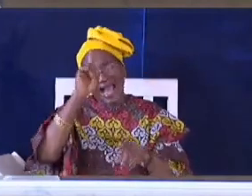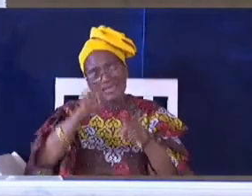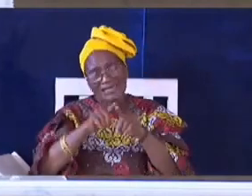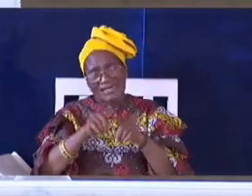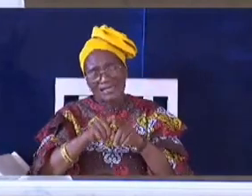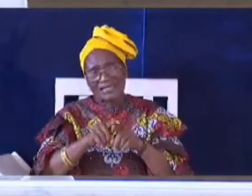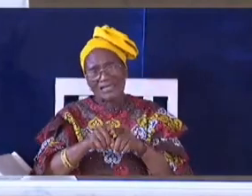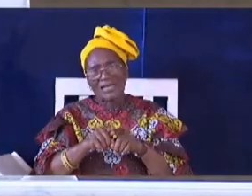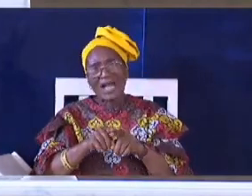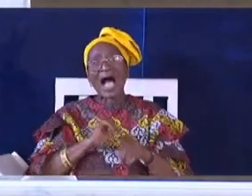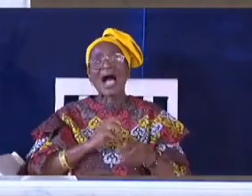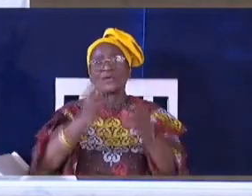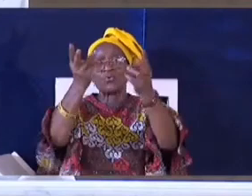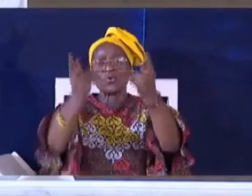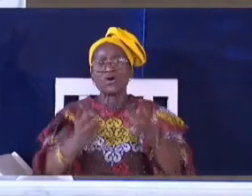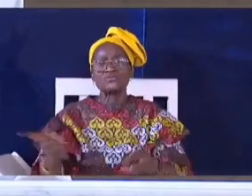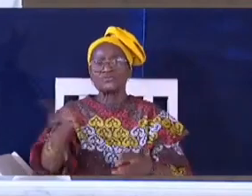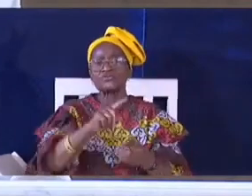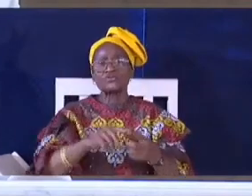But I want you to know,